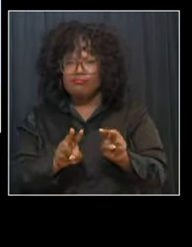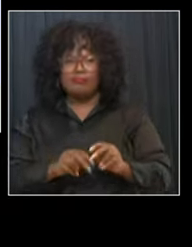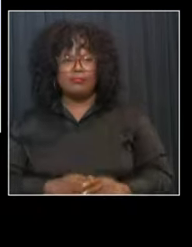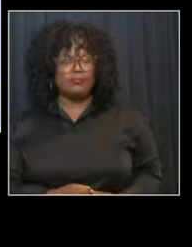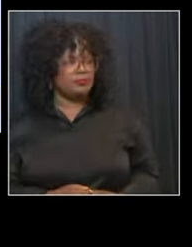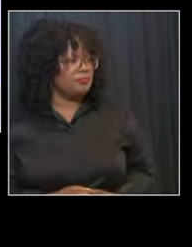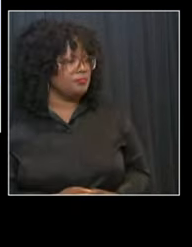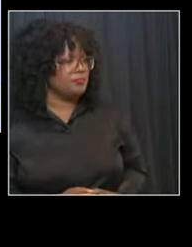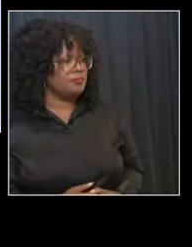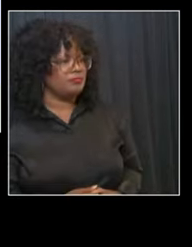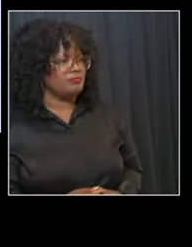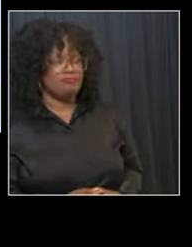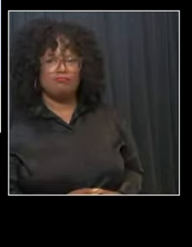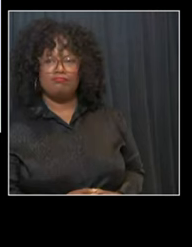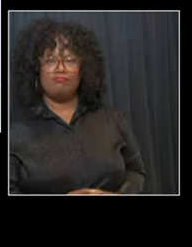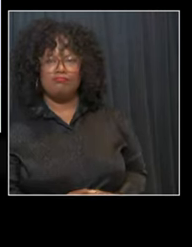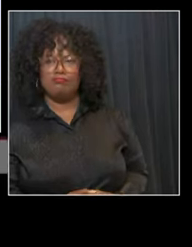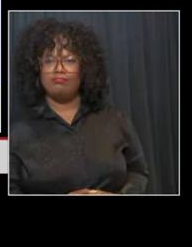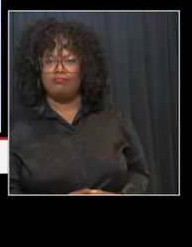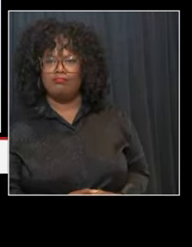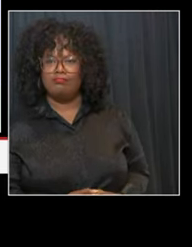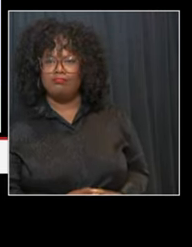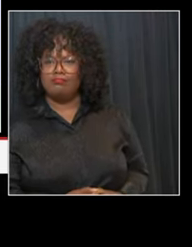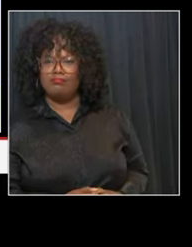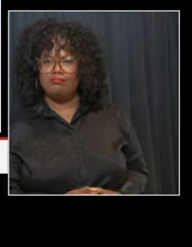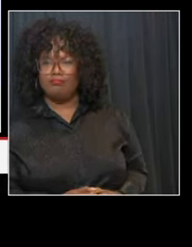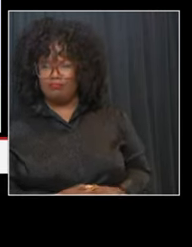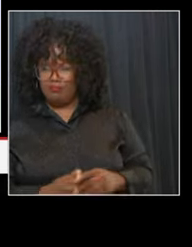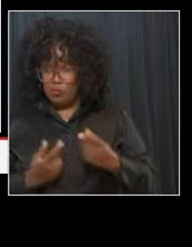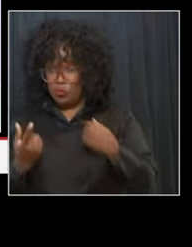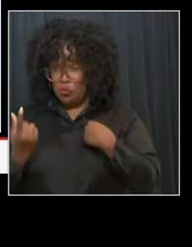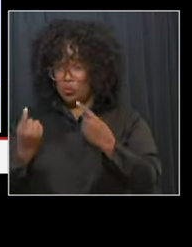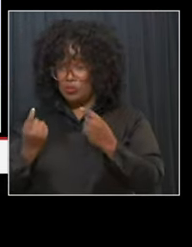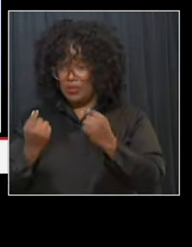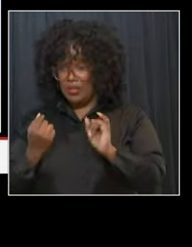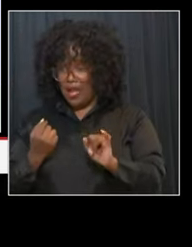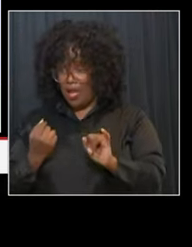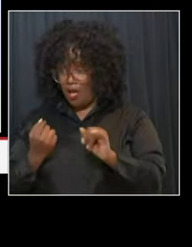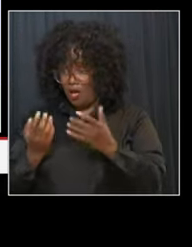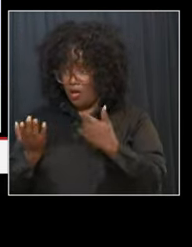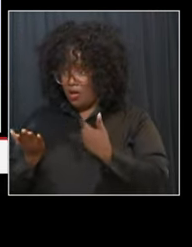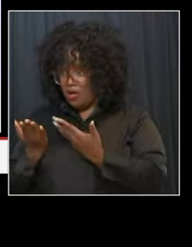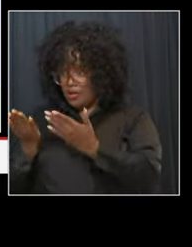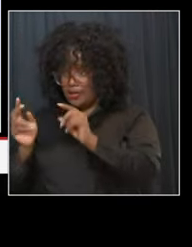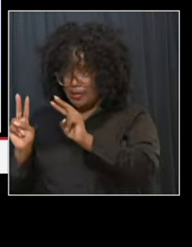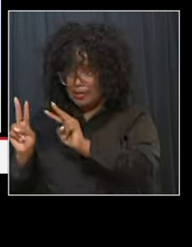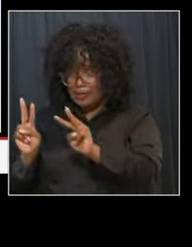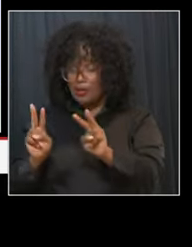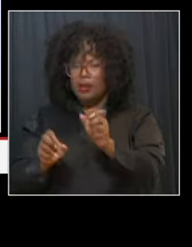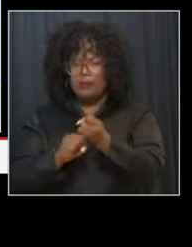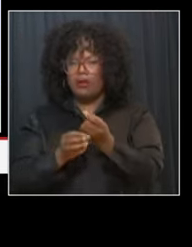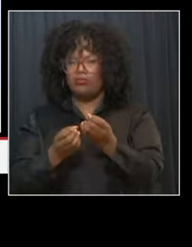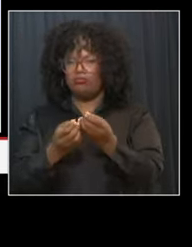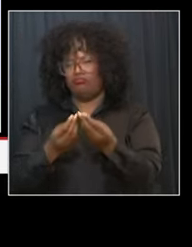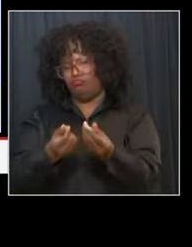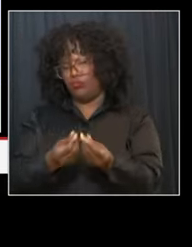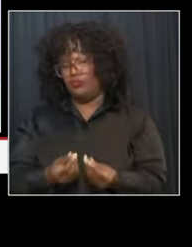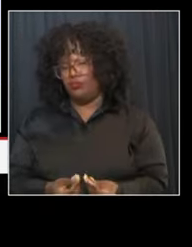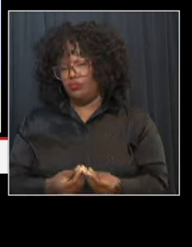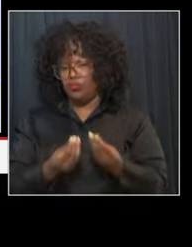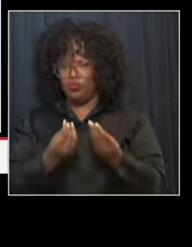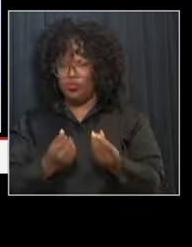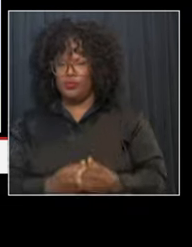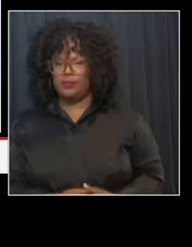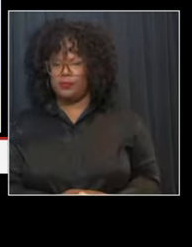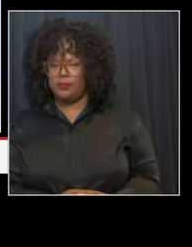the continuing resolution. And if I could just give like an example to highlight this. So we had a lot